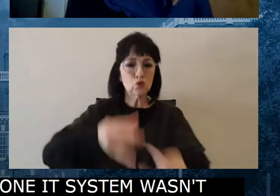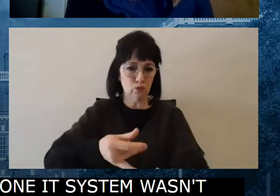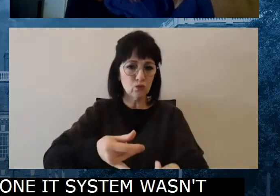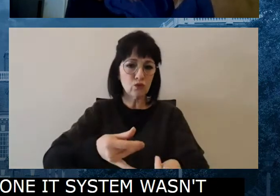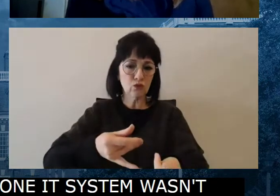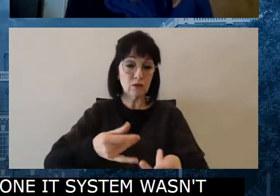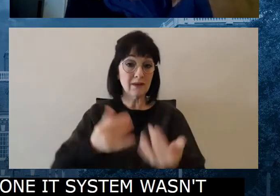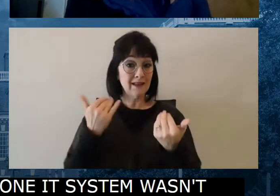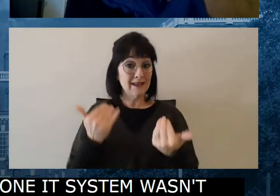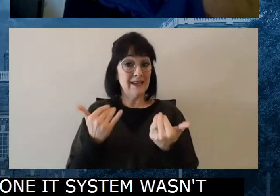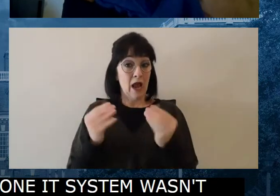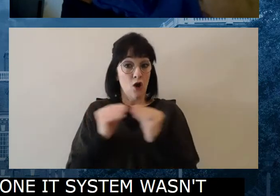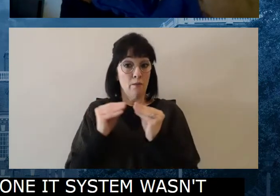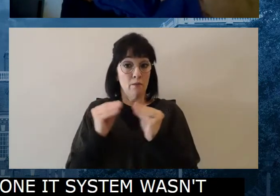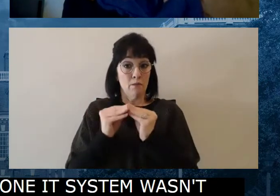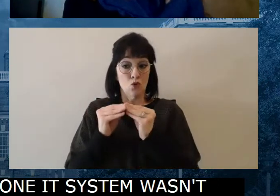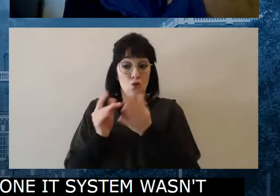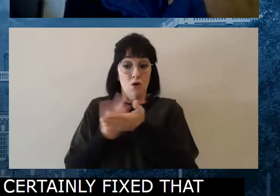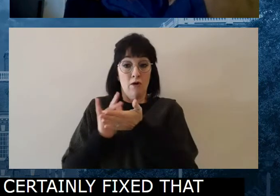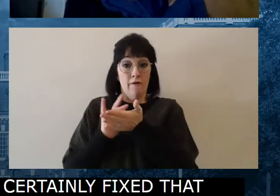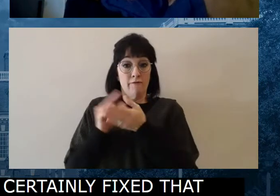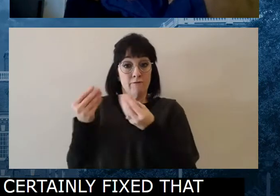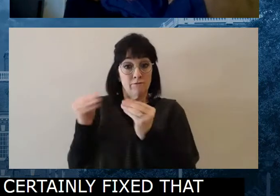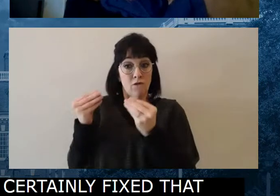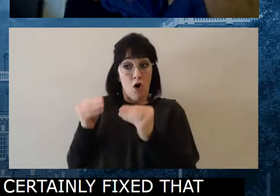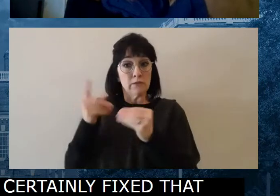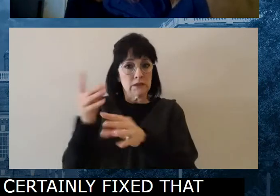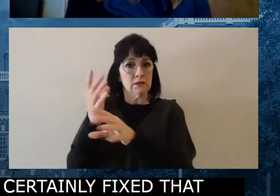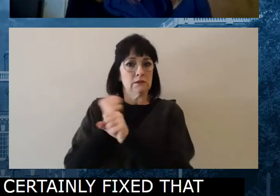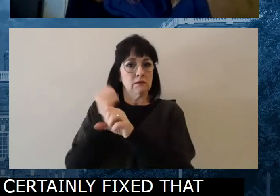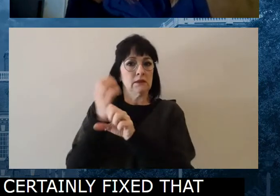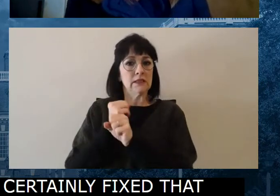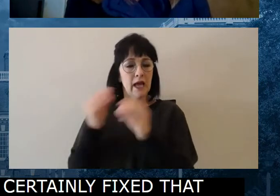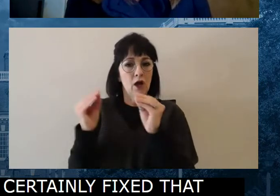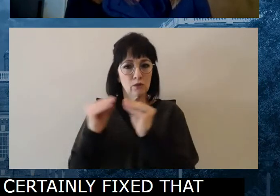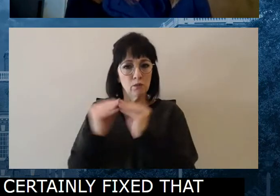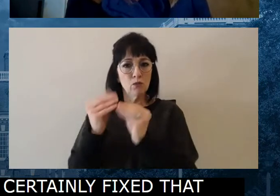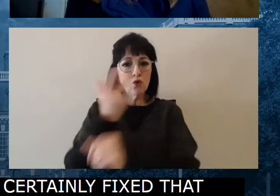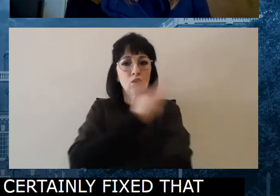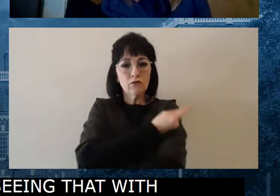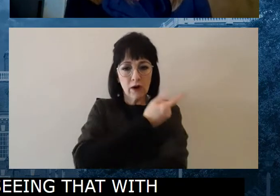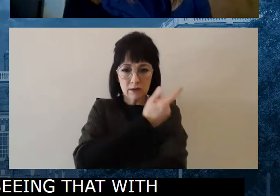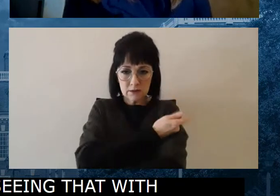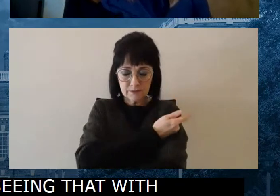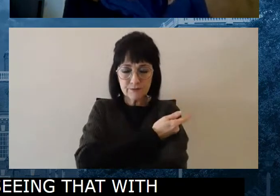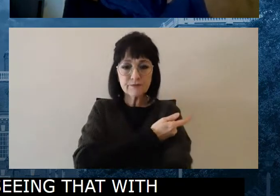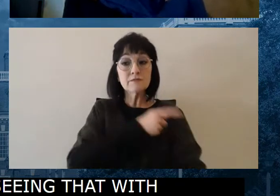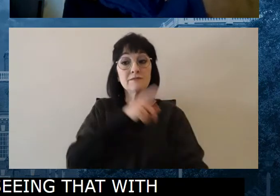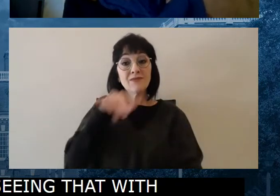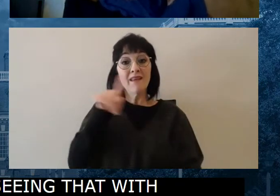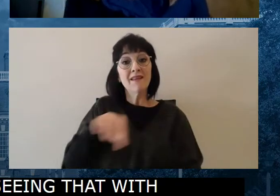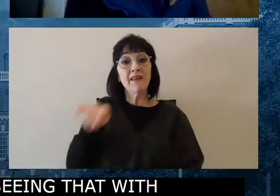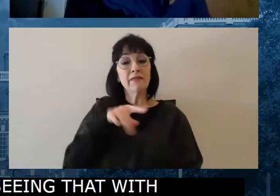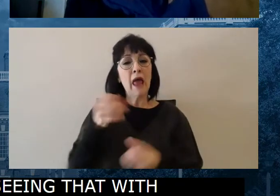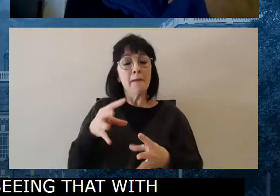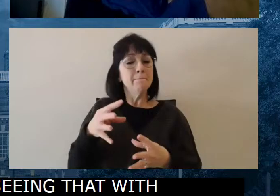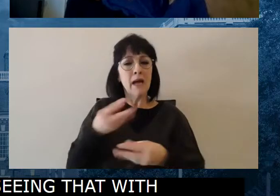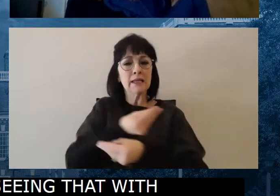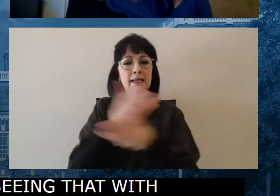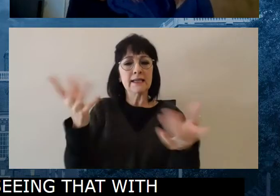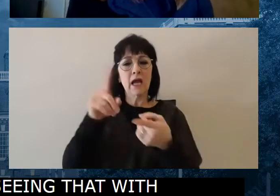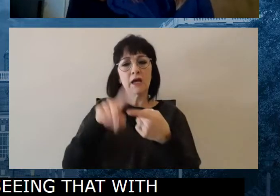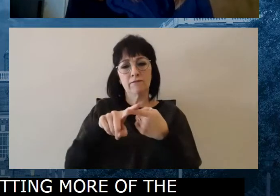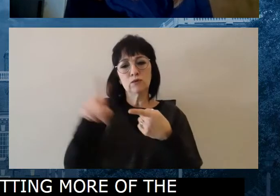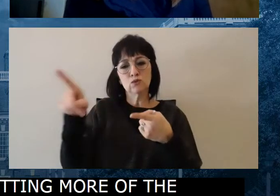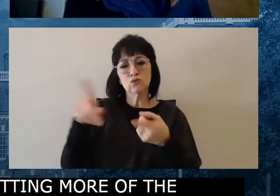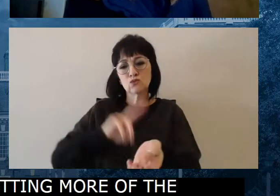the vaccine, including some of the vaccine that went to long-term care residents and staff, we're really focusing